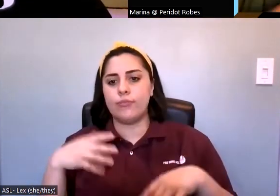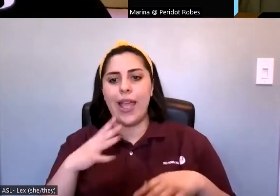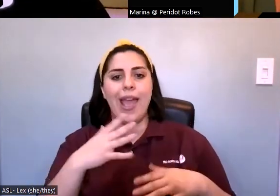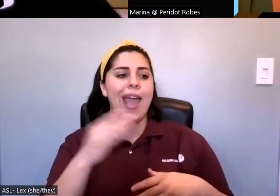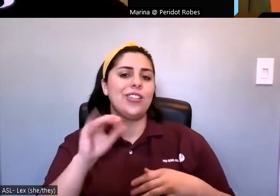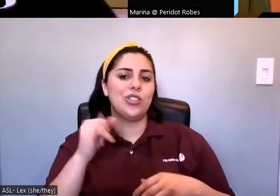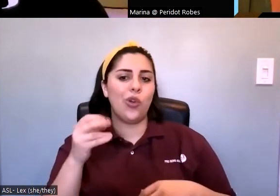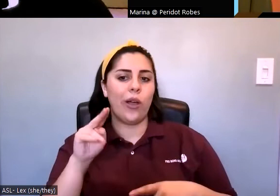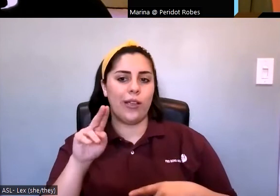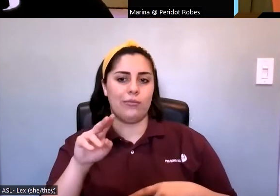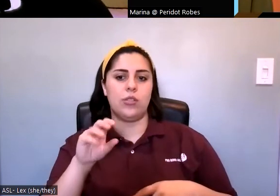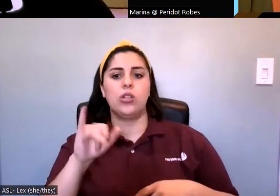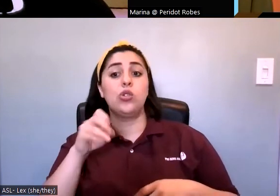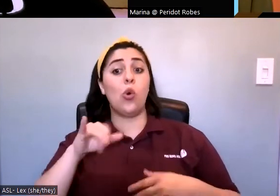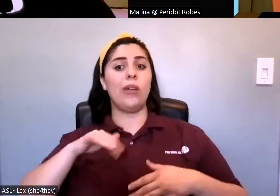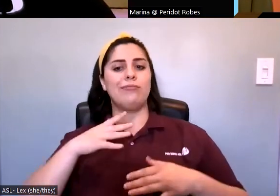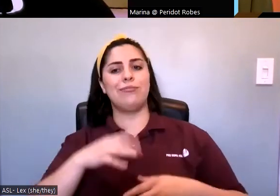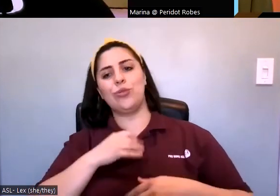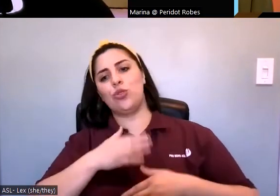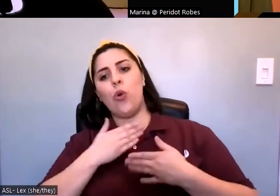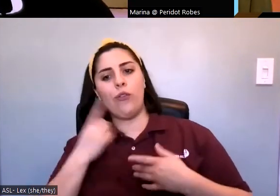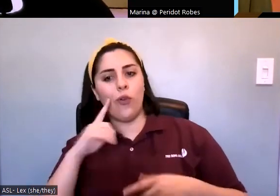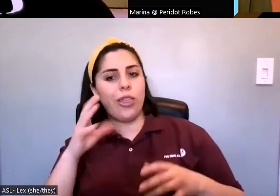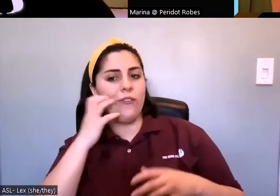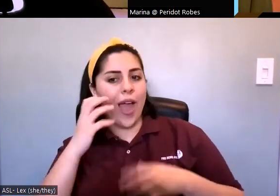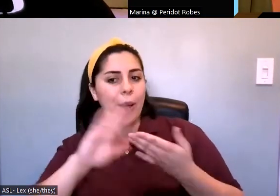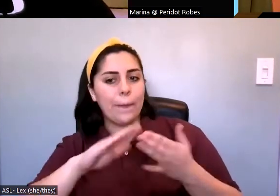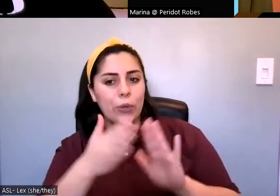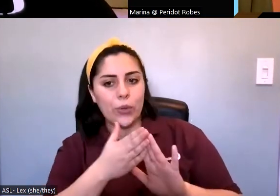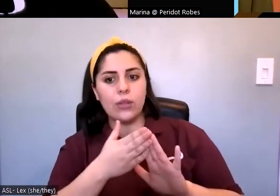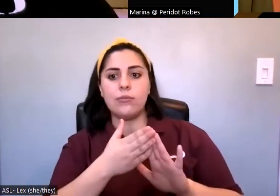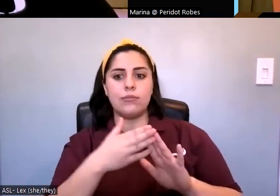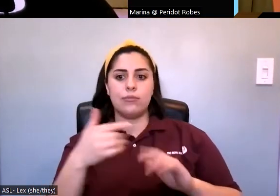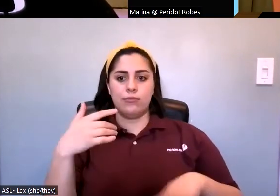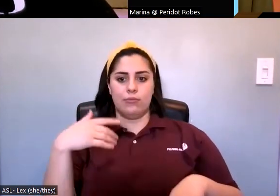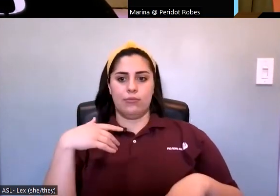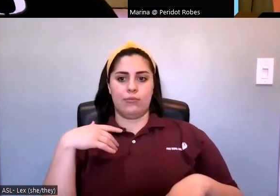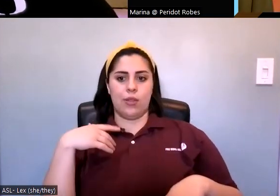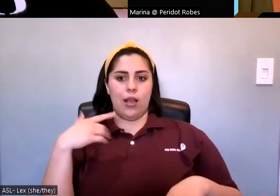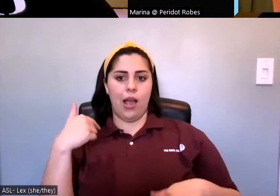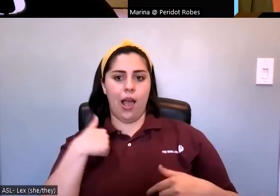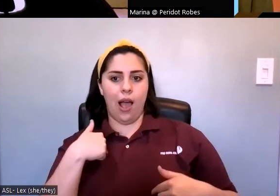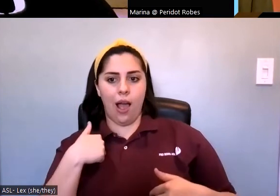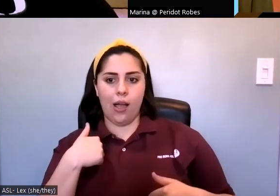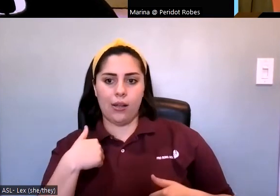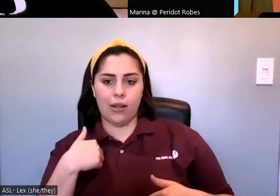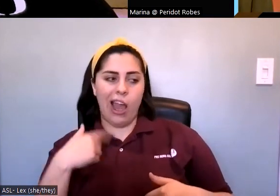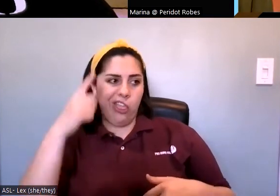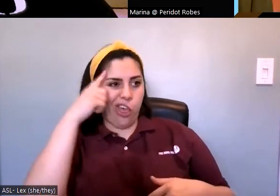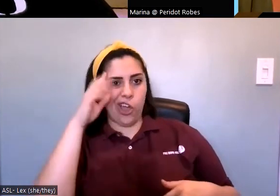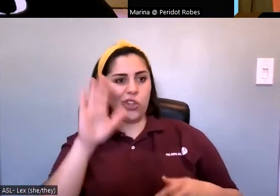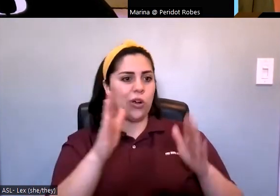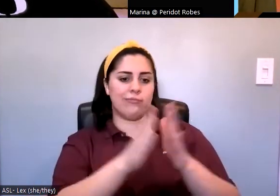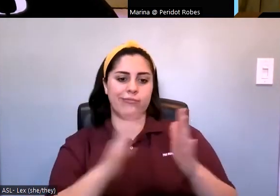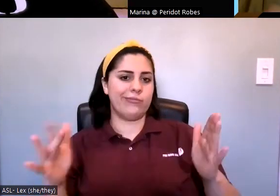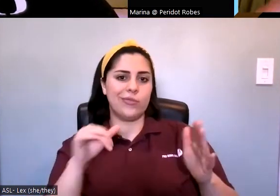I remember talking and changing lives. You know what? I didn't mean to, but I guess I am. And I'm so happy